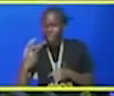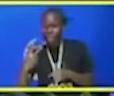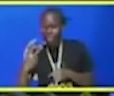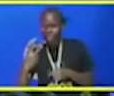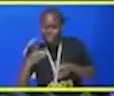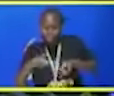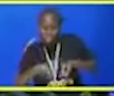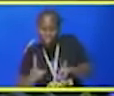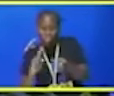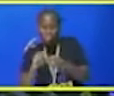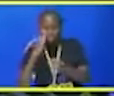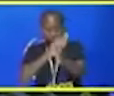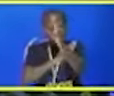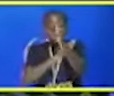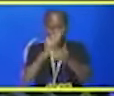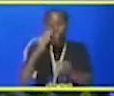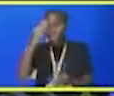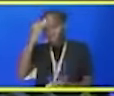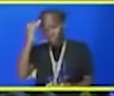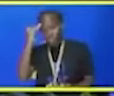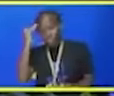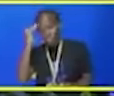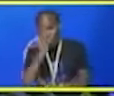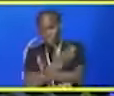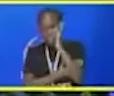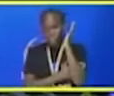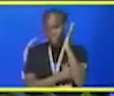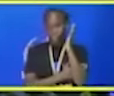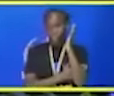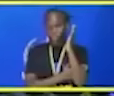God? Is someone learning tonight?